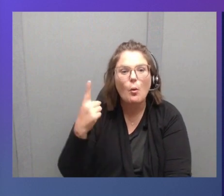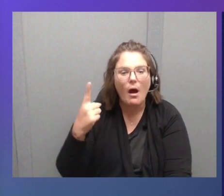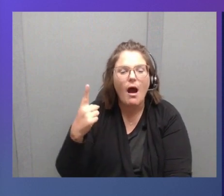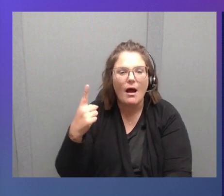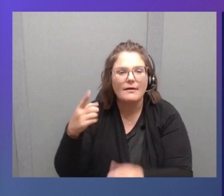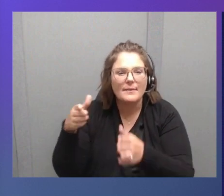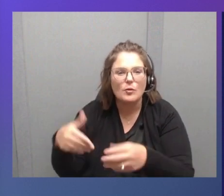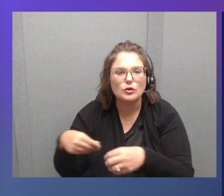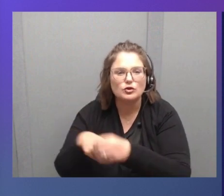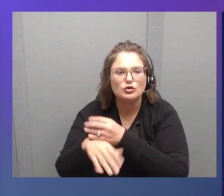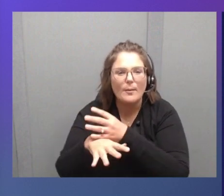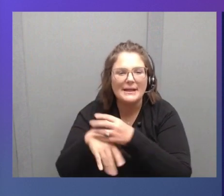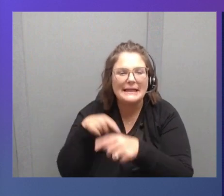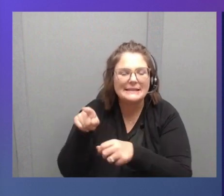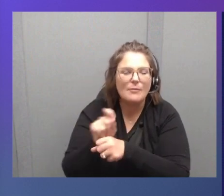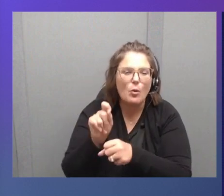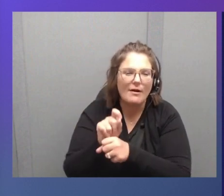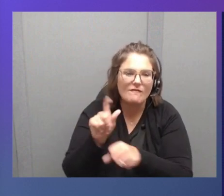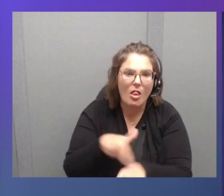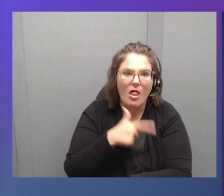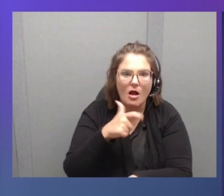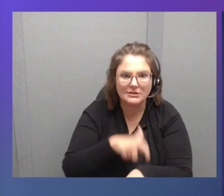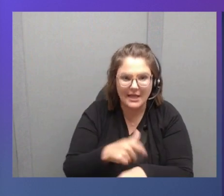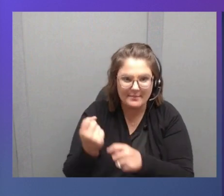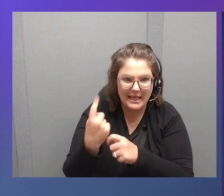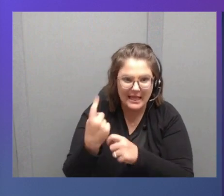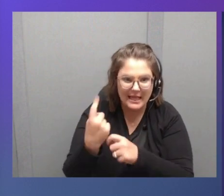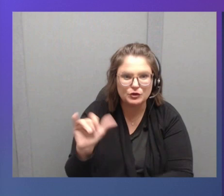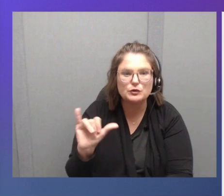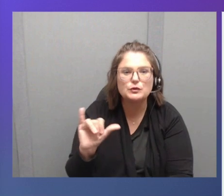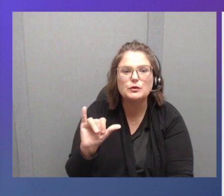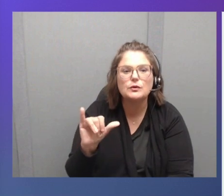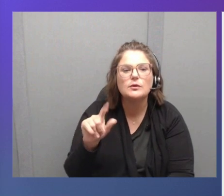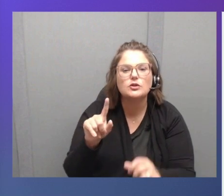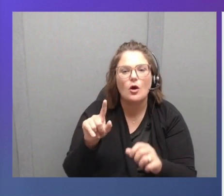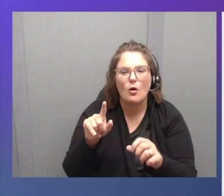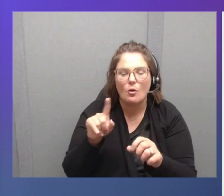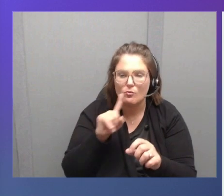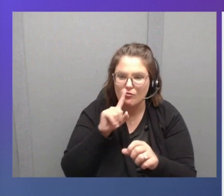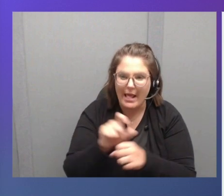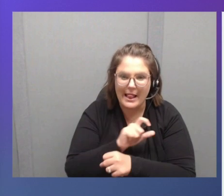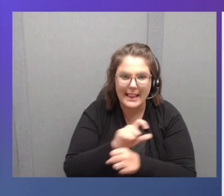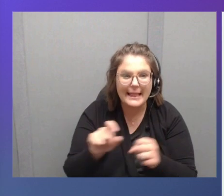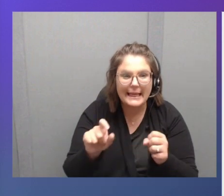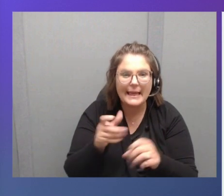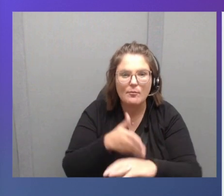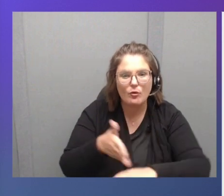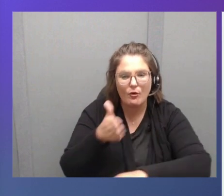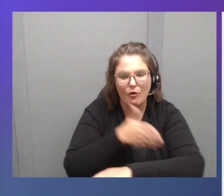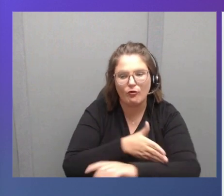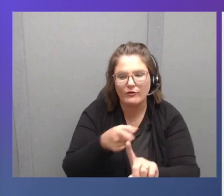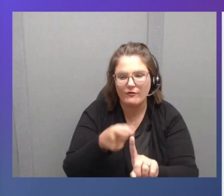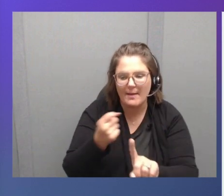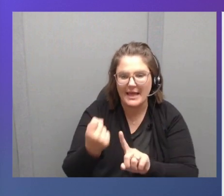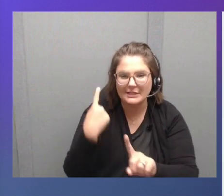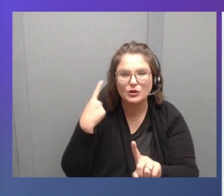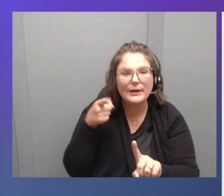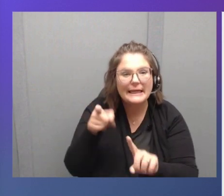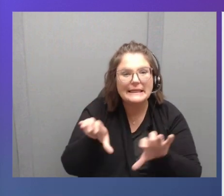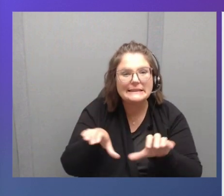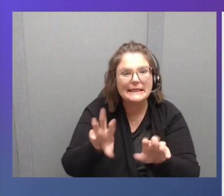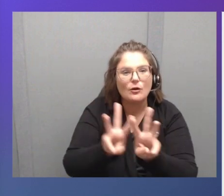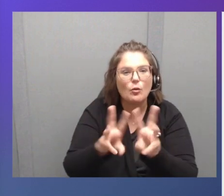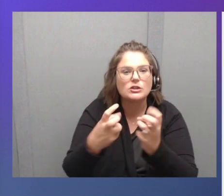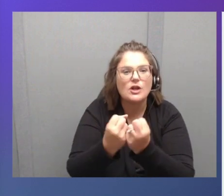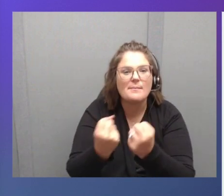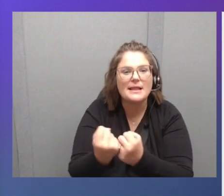working on this for a long time. He worked on it last year also. Yeah. So we improved it certainly from last year to this year. This was a workshop you put on last year. You had a repeat session,